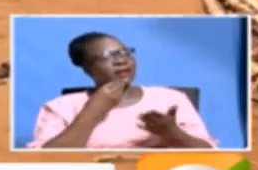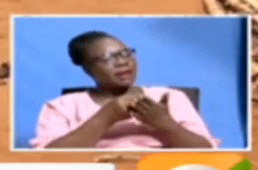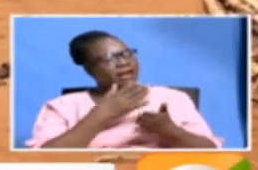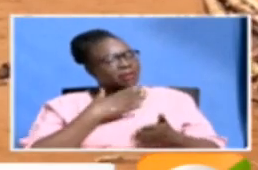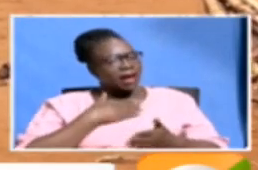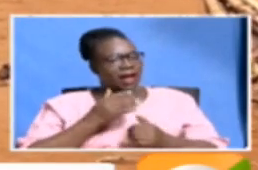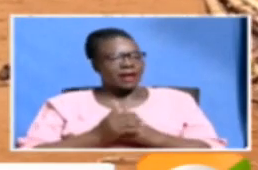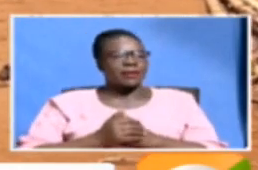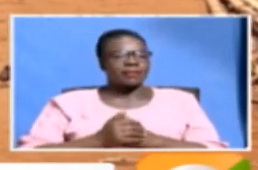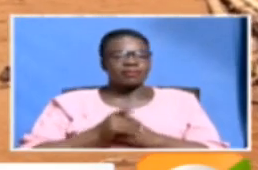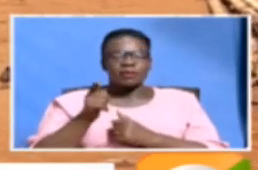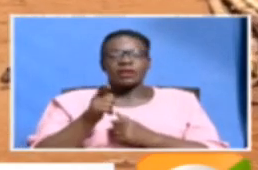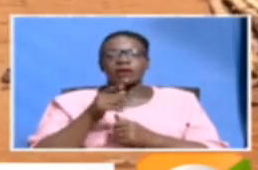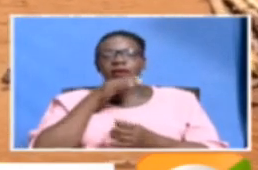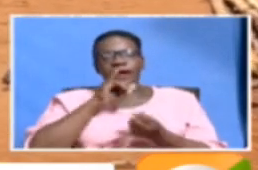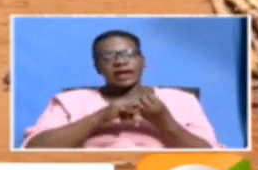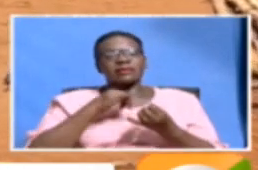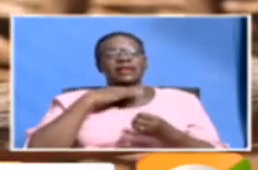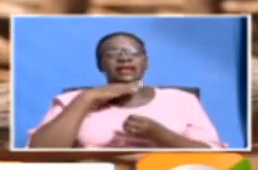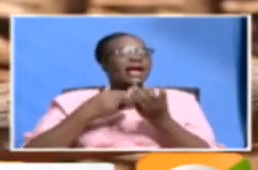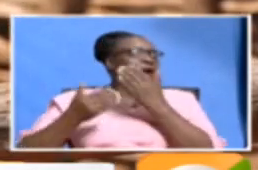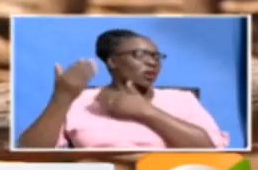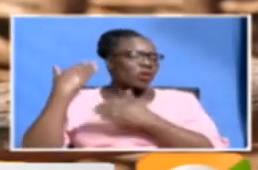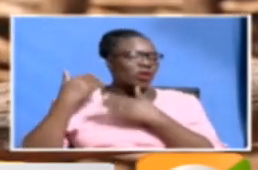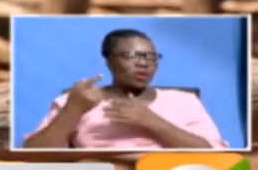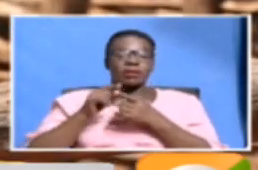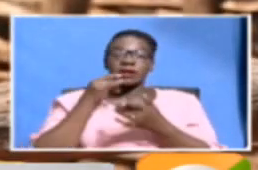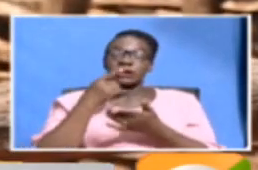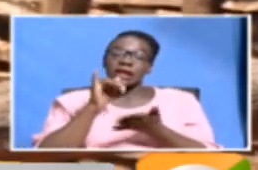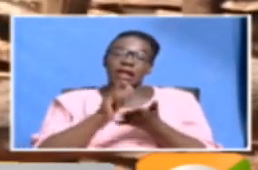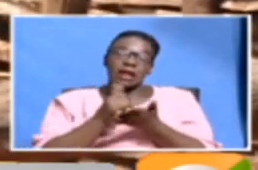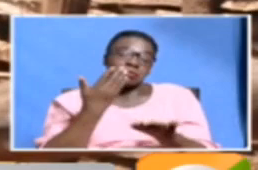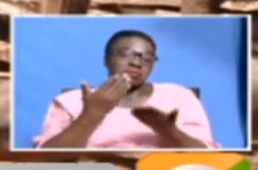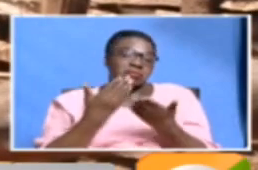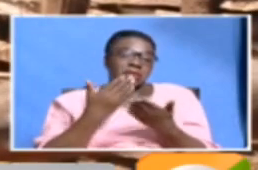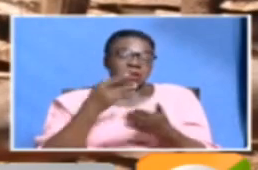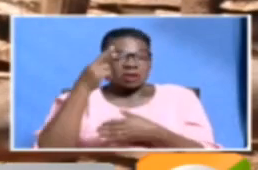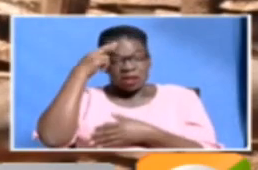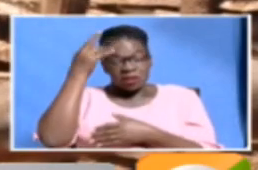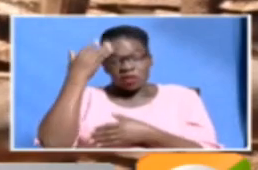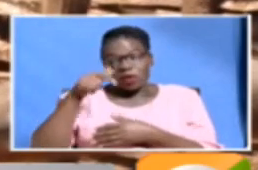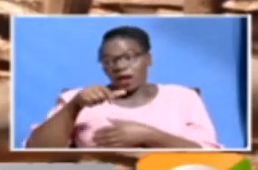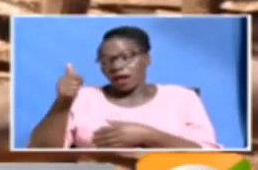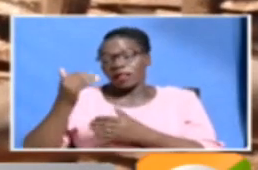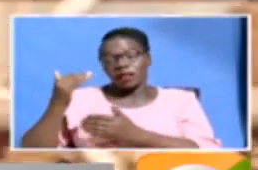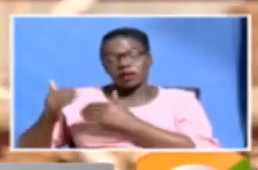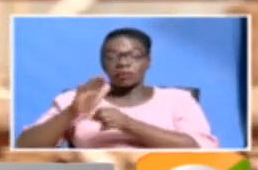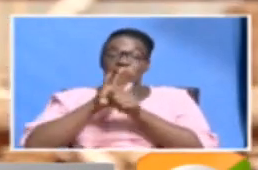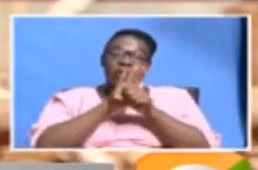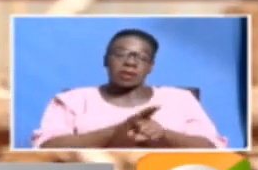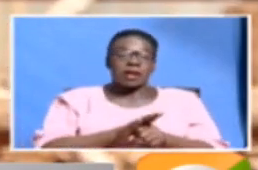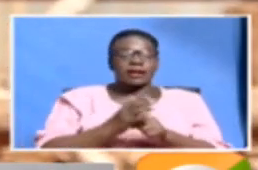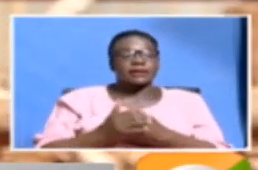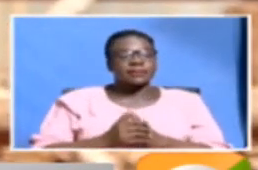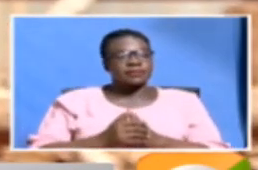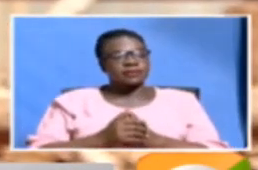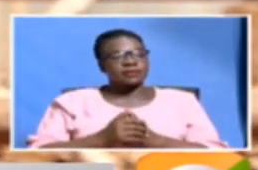Emily has been a widow for long. She says this may be a contributor to the ill treatment she's been getting.